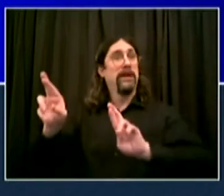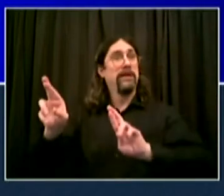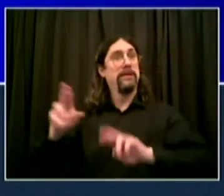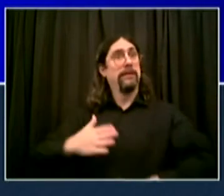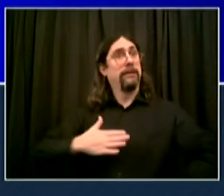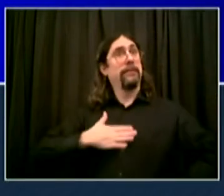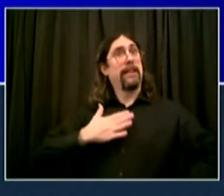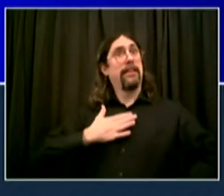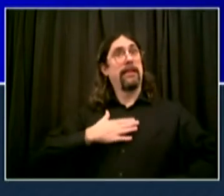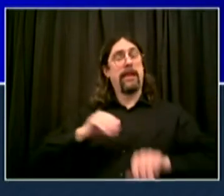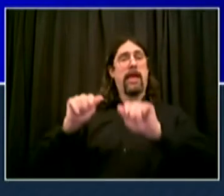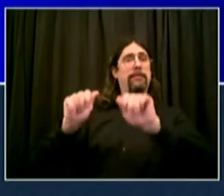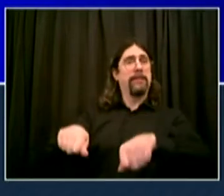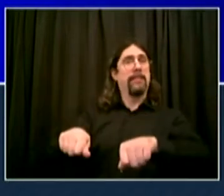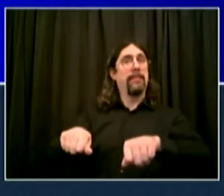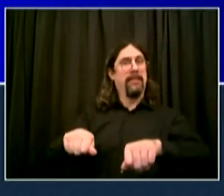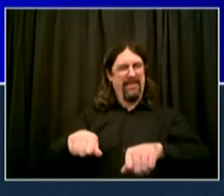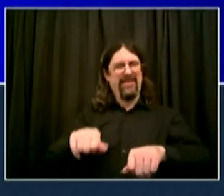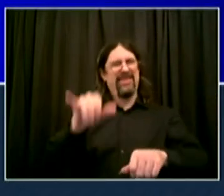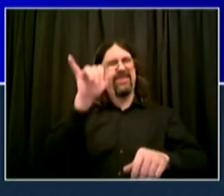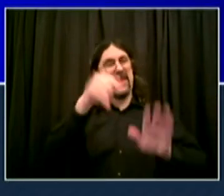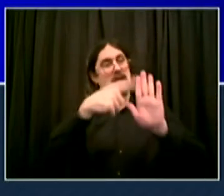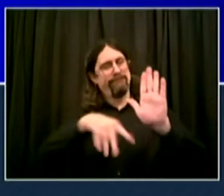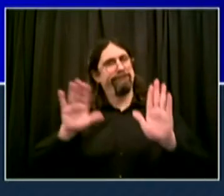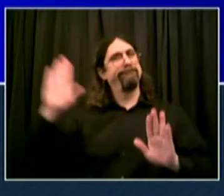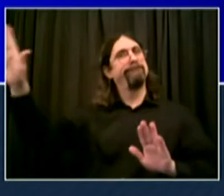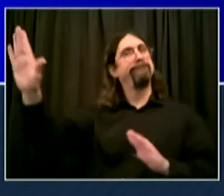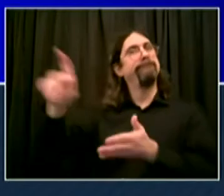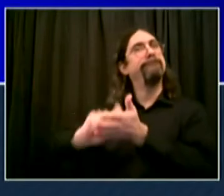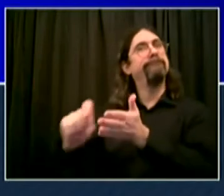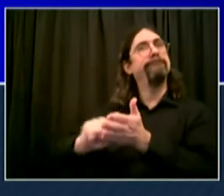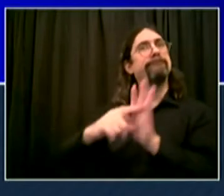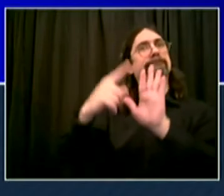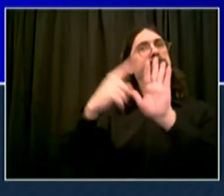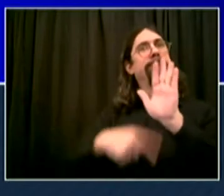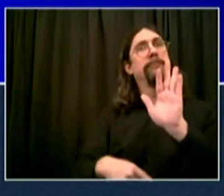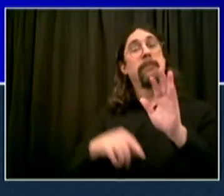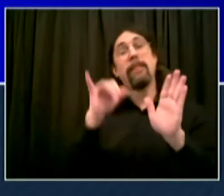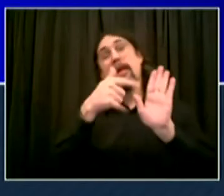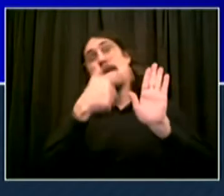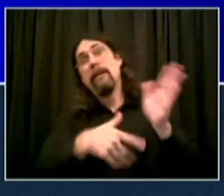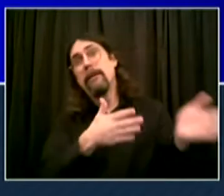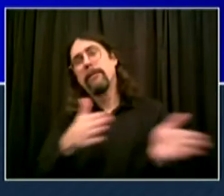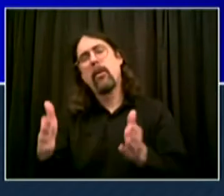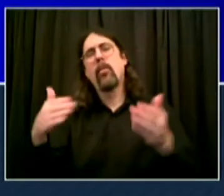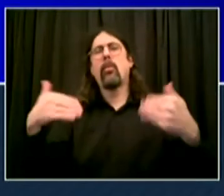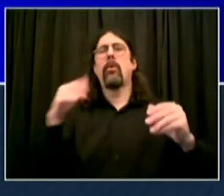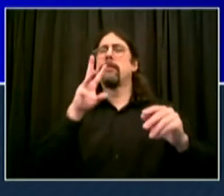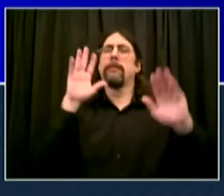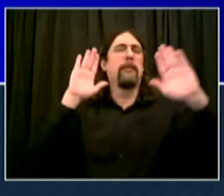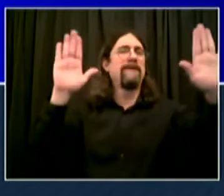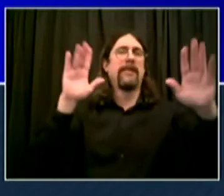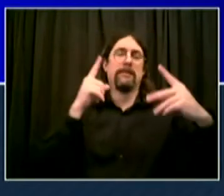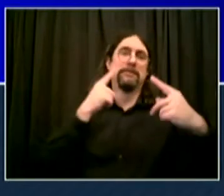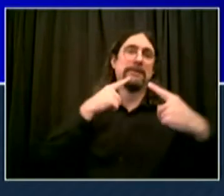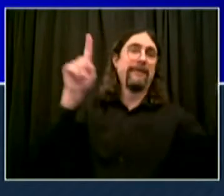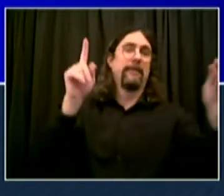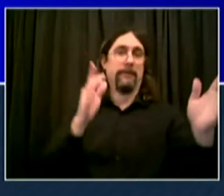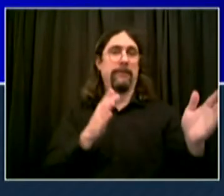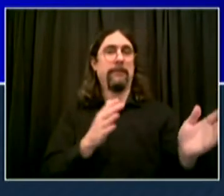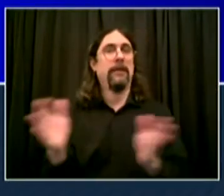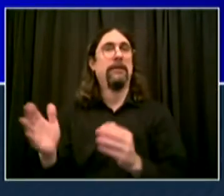turning their lives around. This is a great New York City success story. In the State of the City, I'll be talking about taking some of